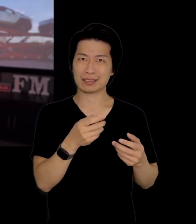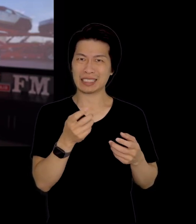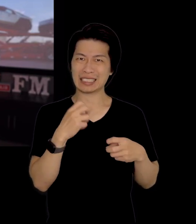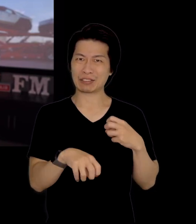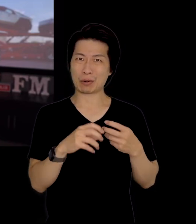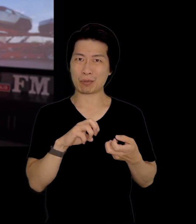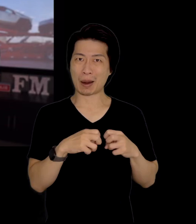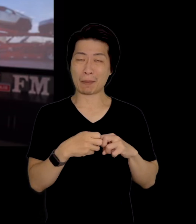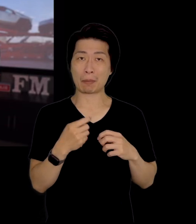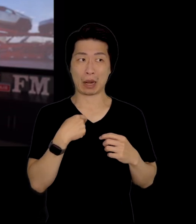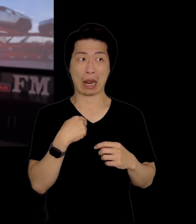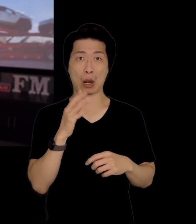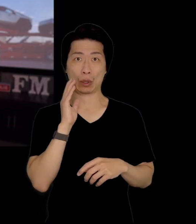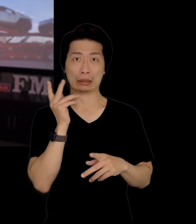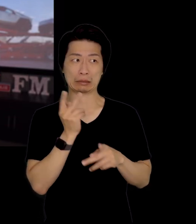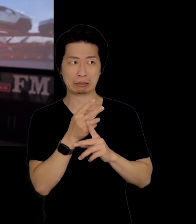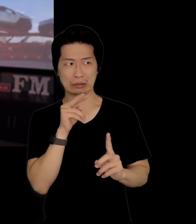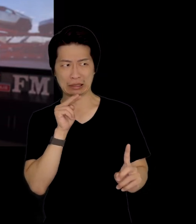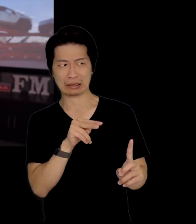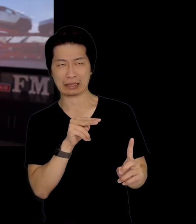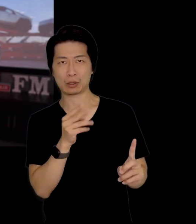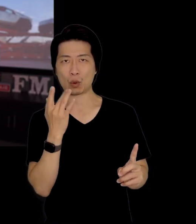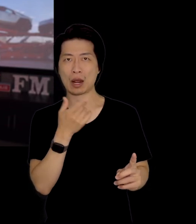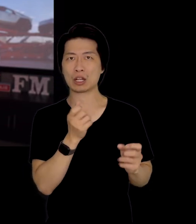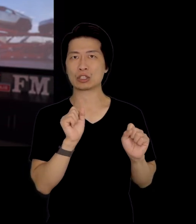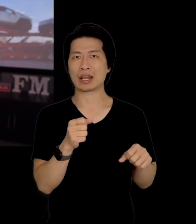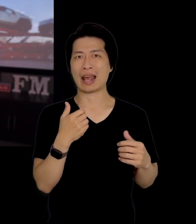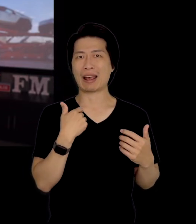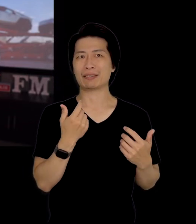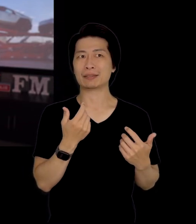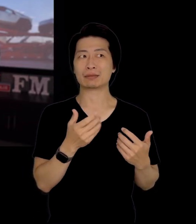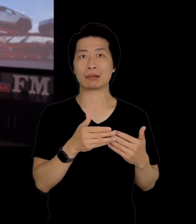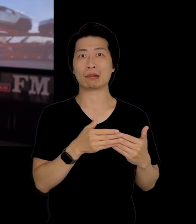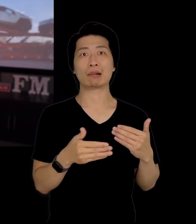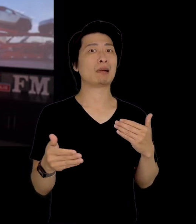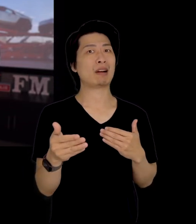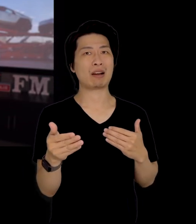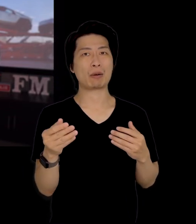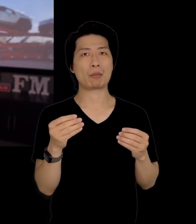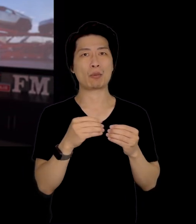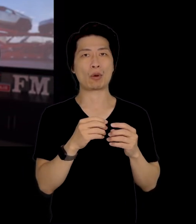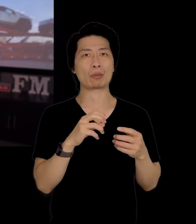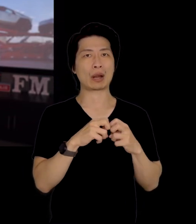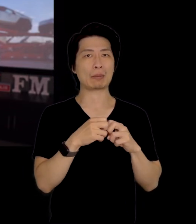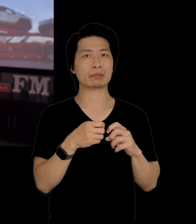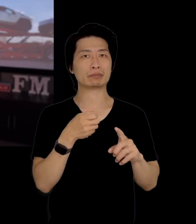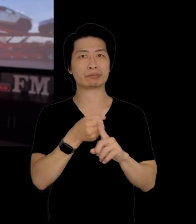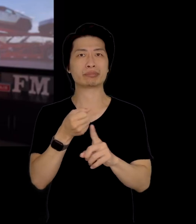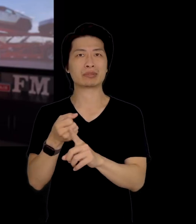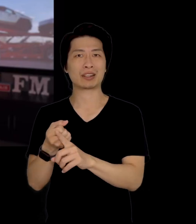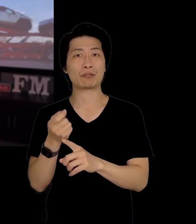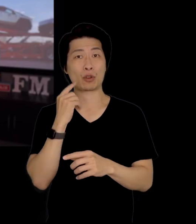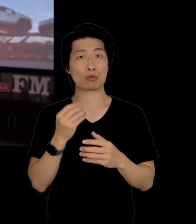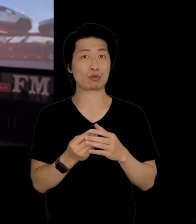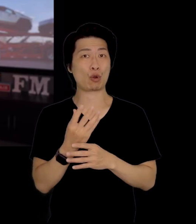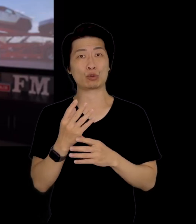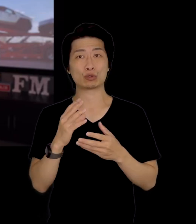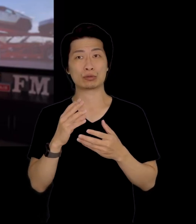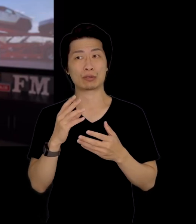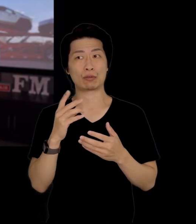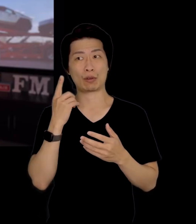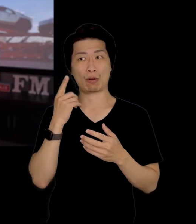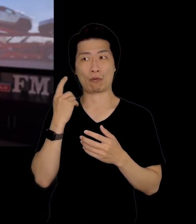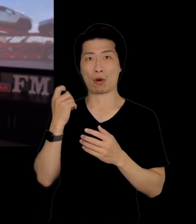difficult problem. But this is something that I'm going to be keeping a very close eye on, because it could have long-term implications on the growth story of autonomous